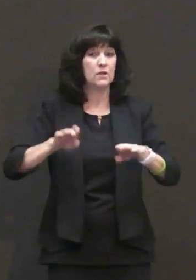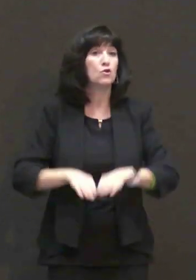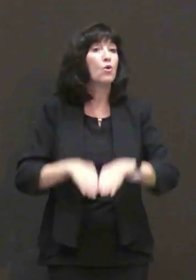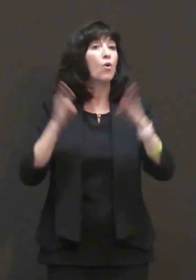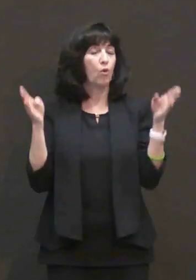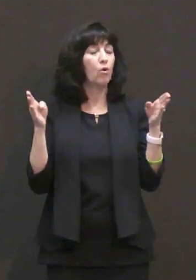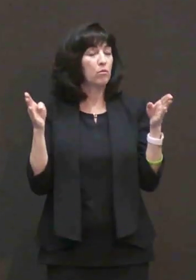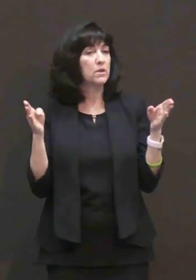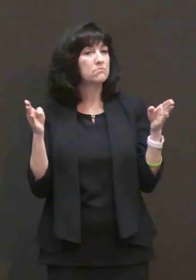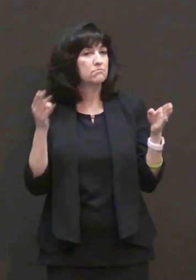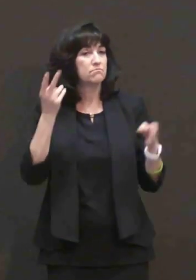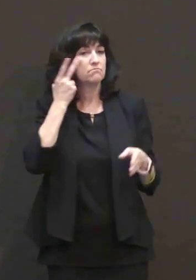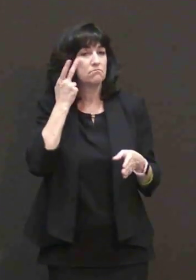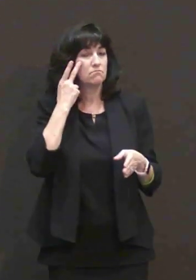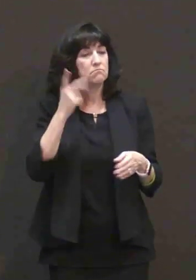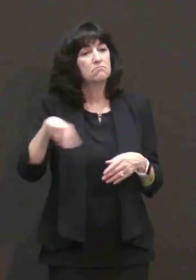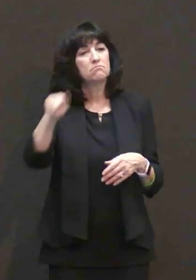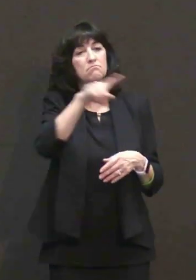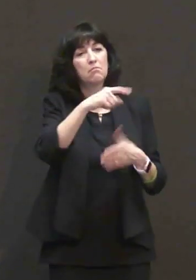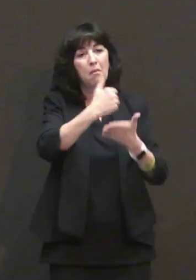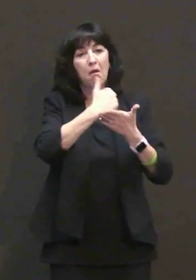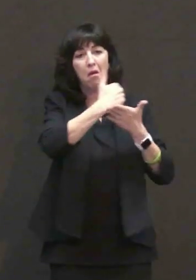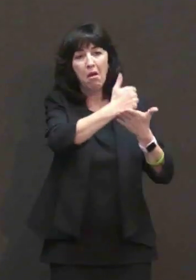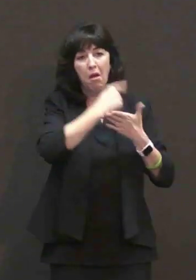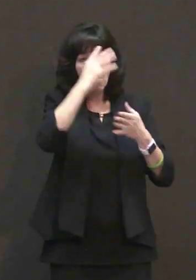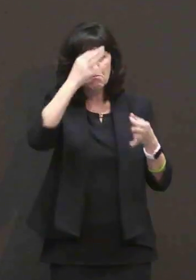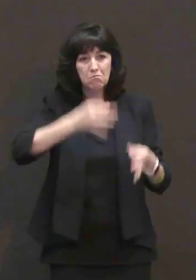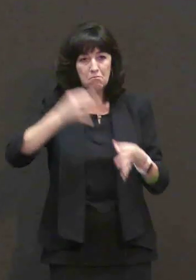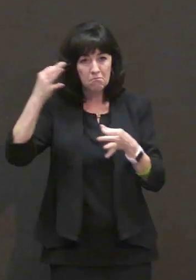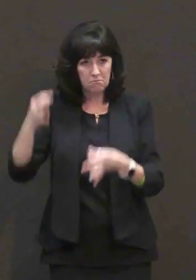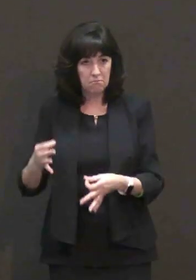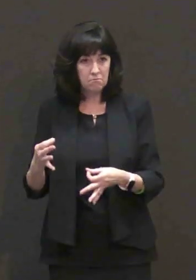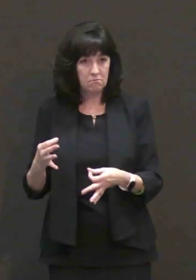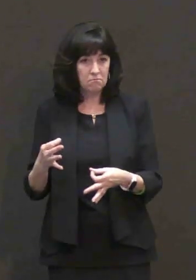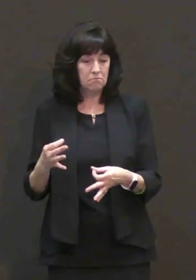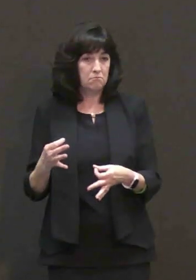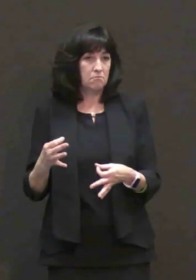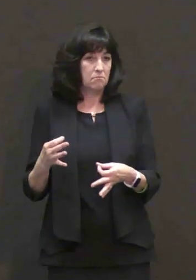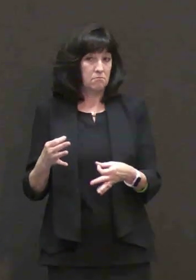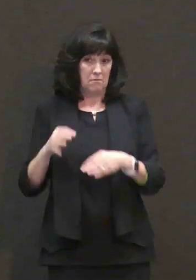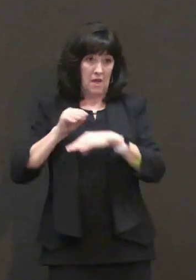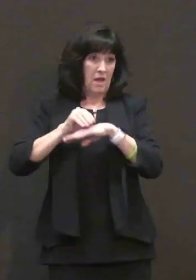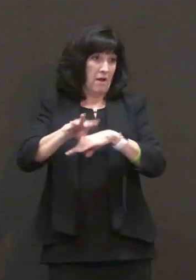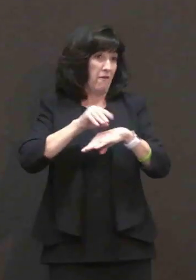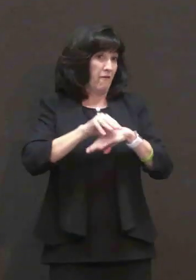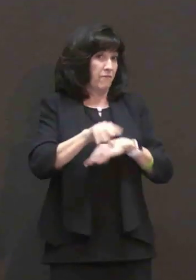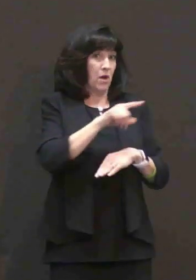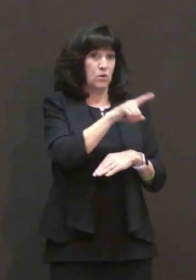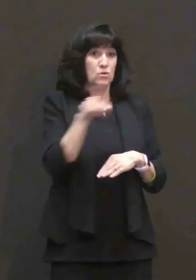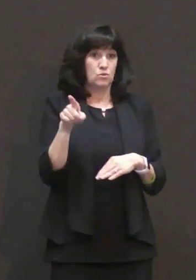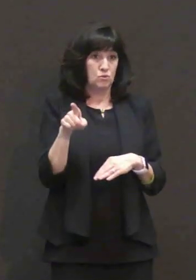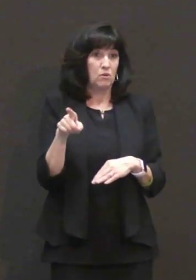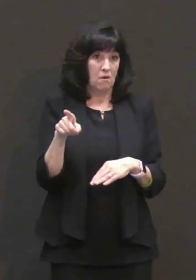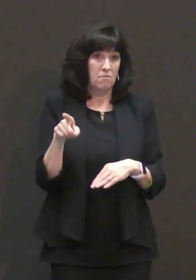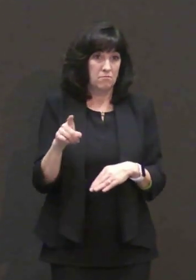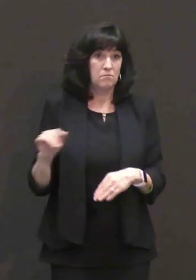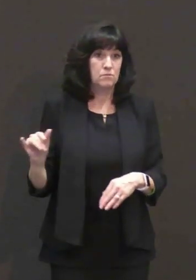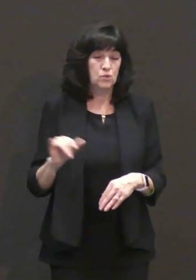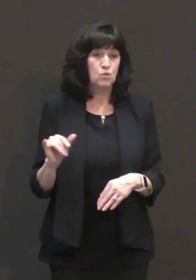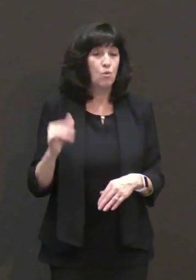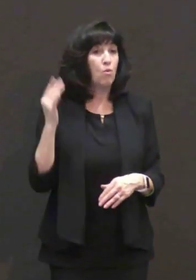us make that decision, and it affects them at a very granular